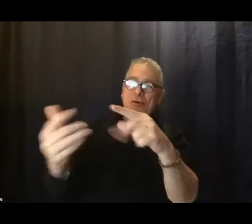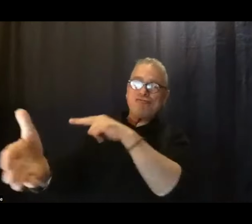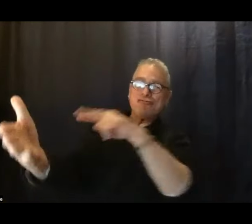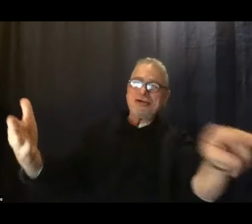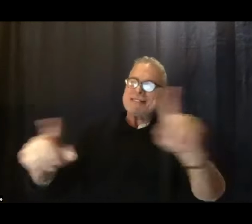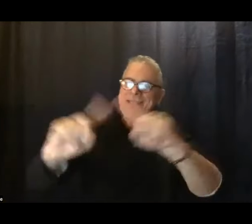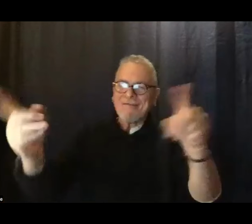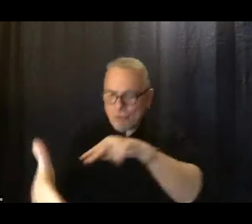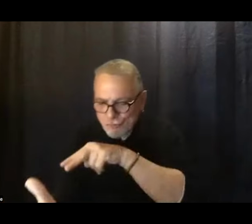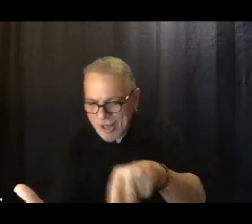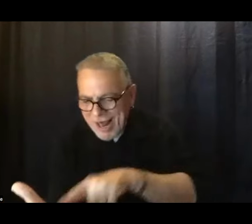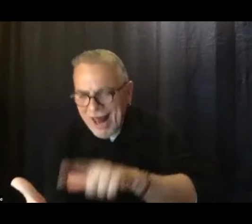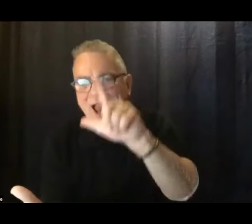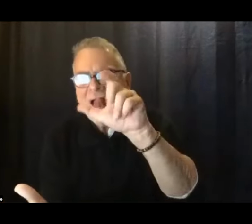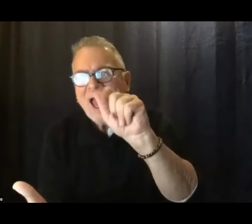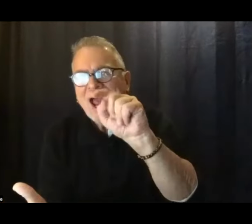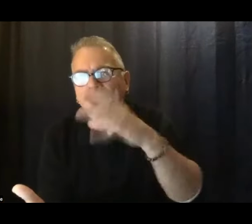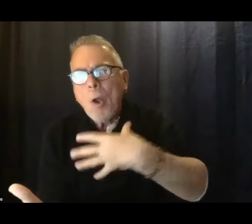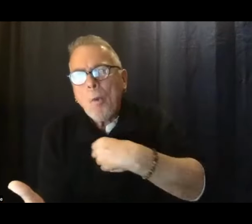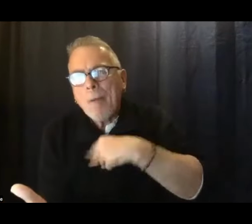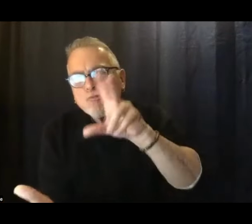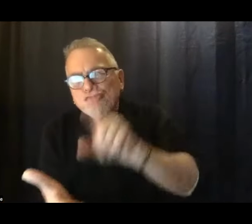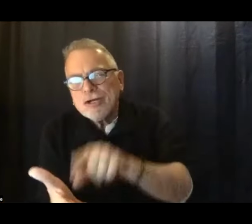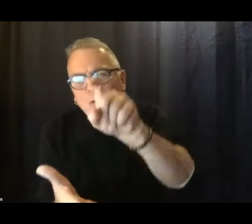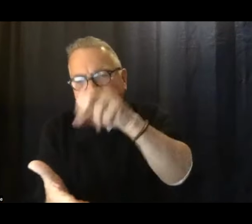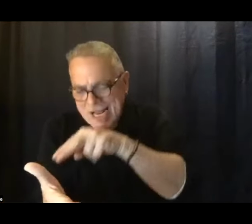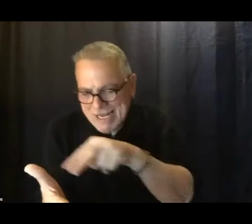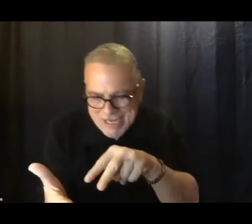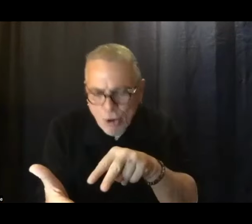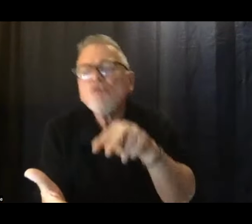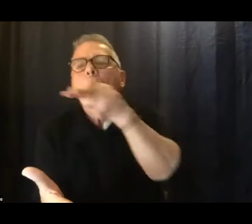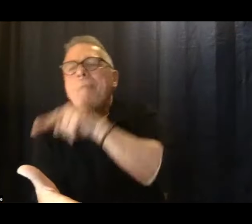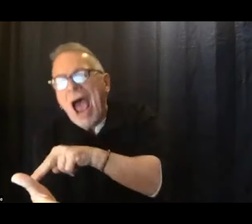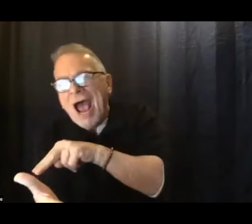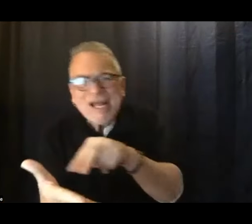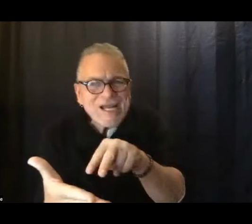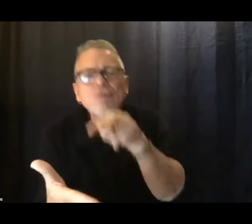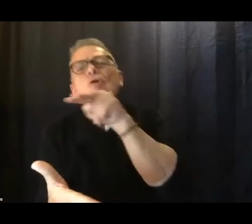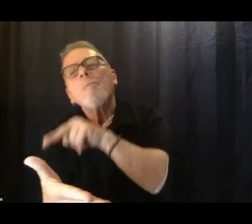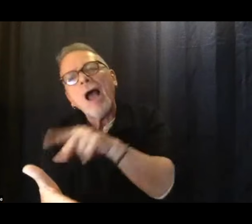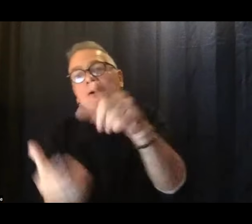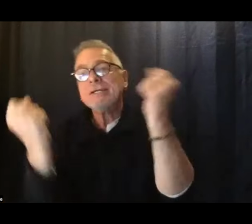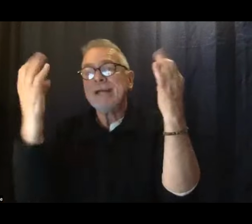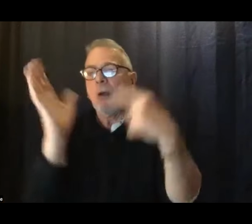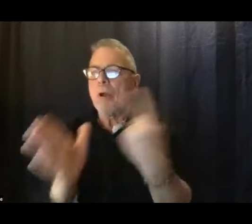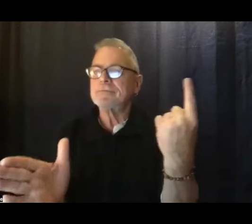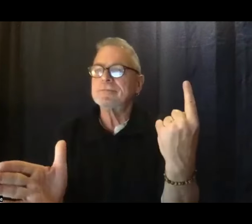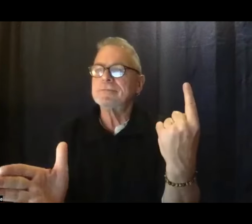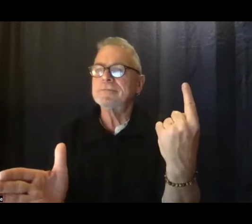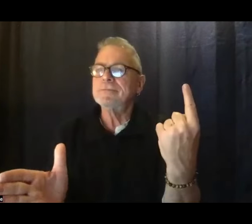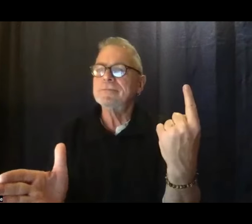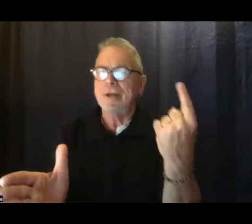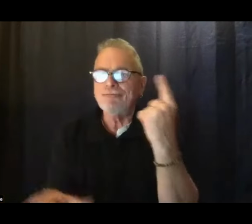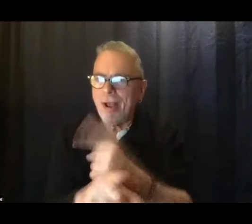same way. And that's the challenge. A lot of people say, oh, no, it's easy to read. So the letters are on a page. It's block letters on white